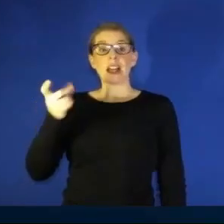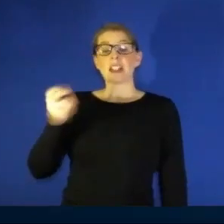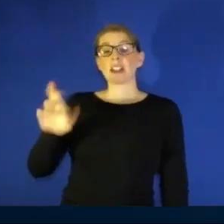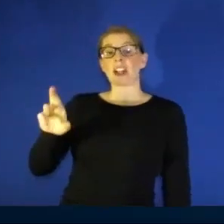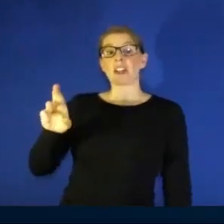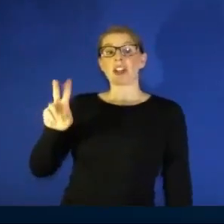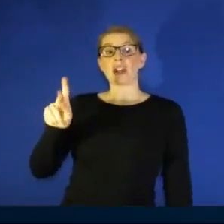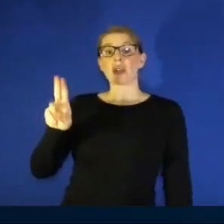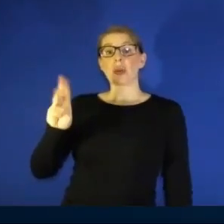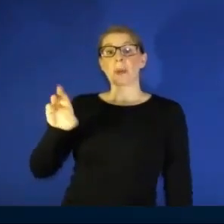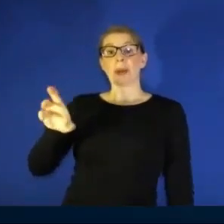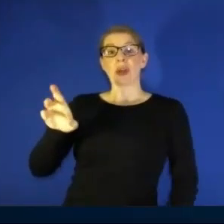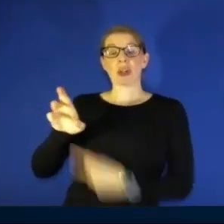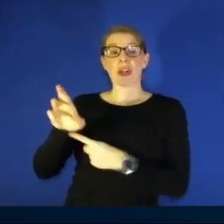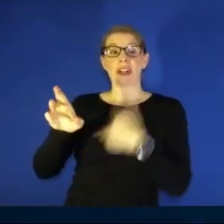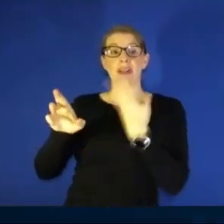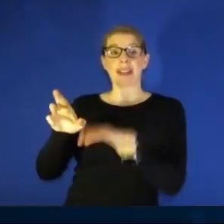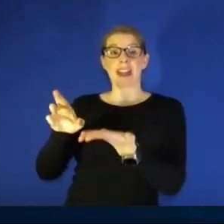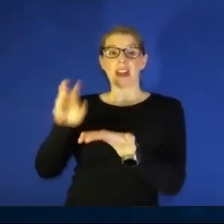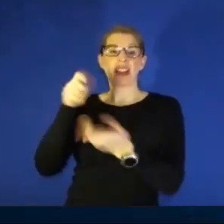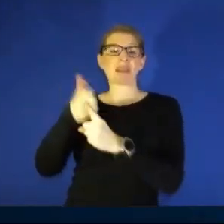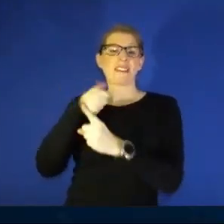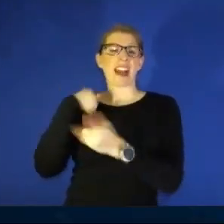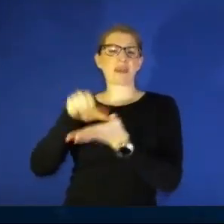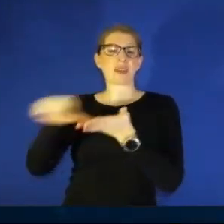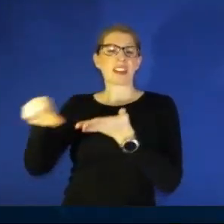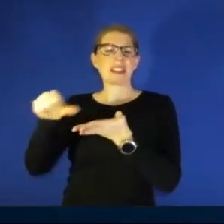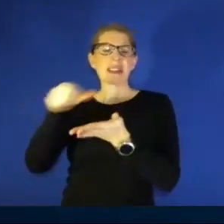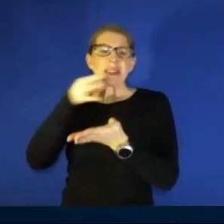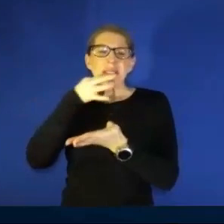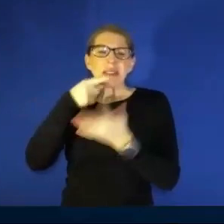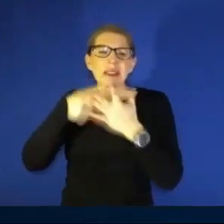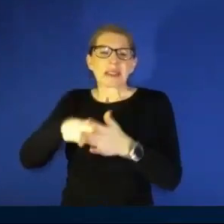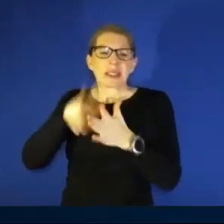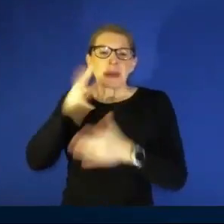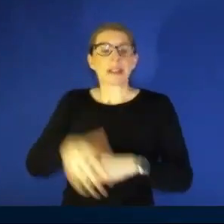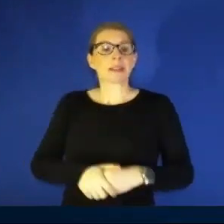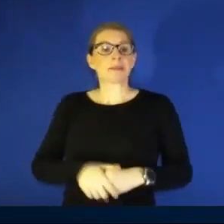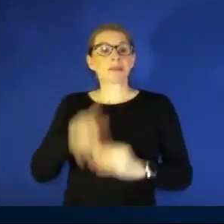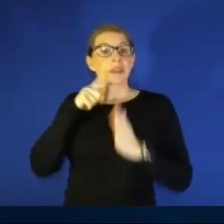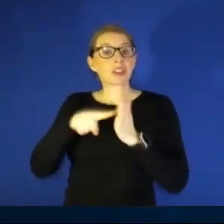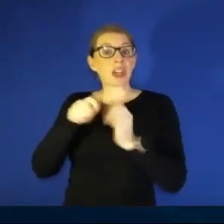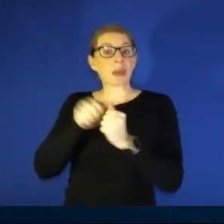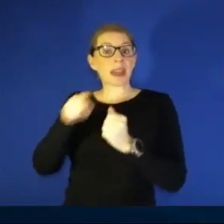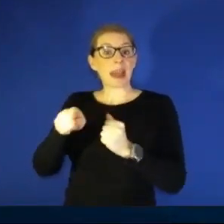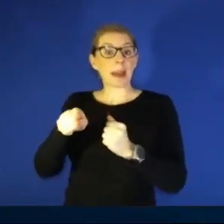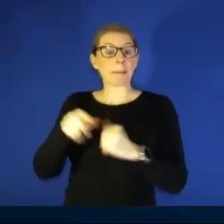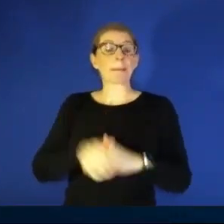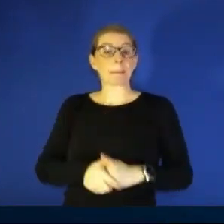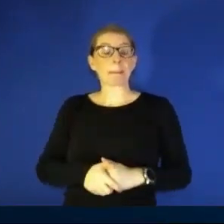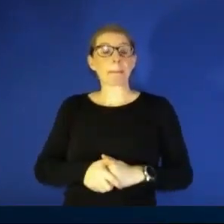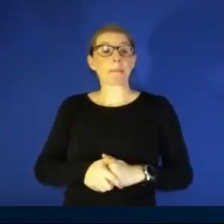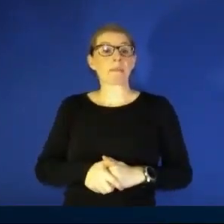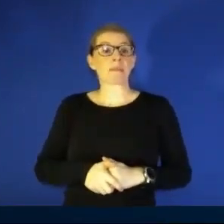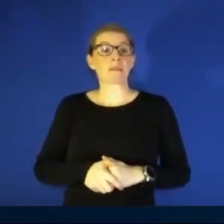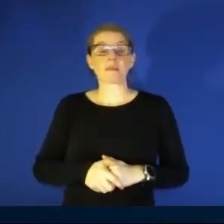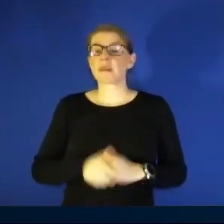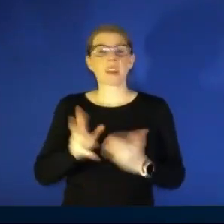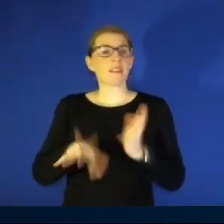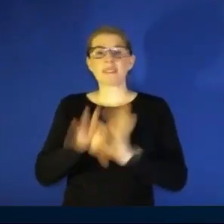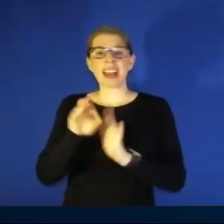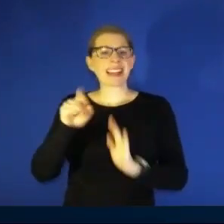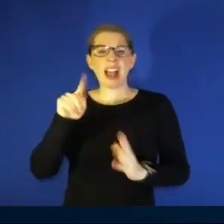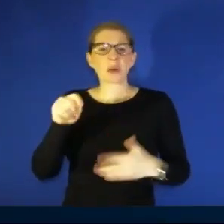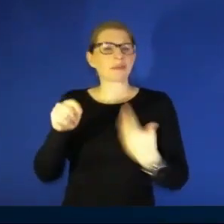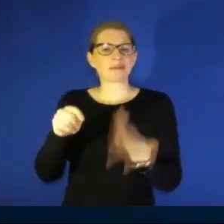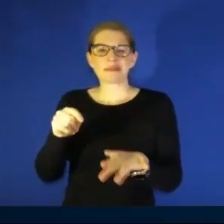by right now because I know he's got a procedure that is just about to start. So we wanted to check in with him, Alexis, and just find out from him just what